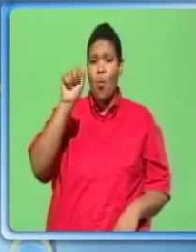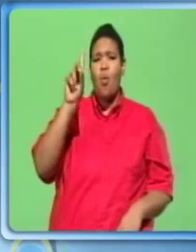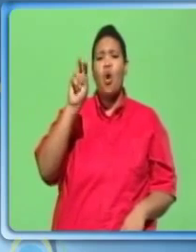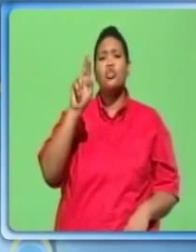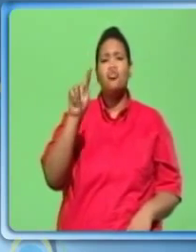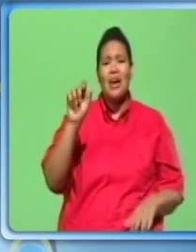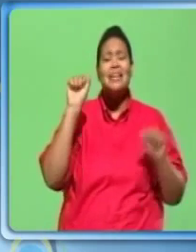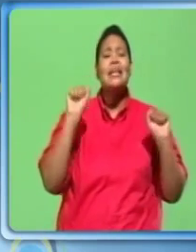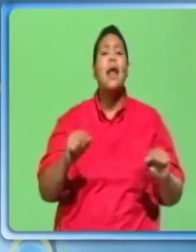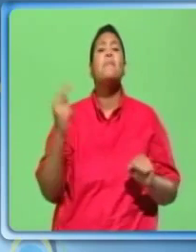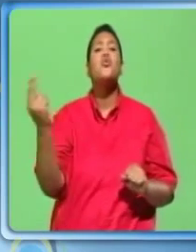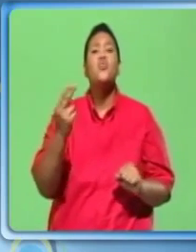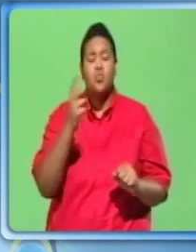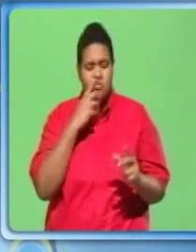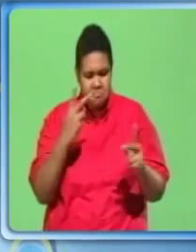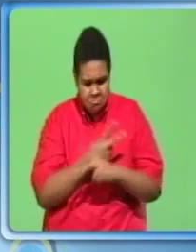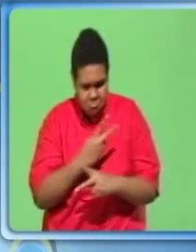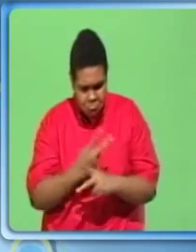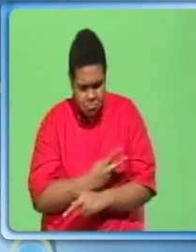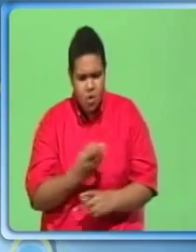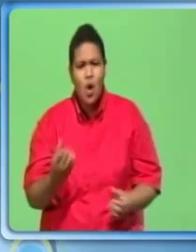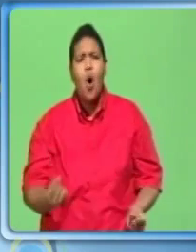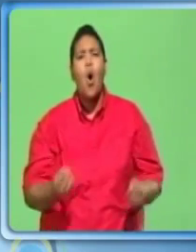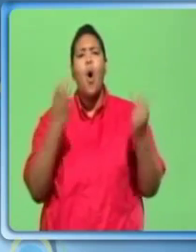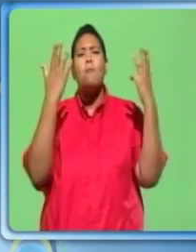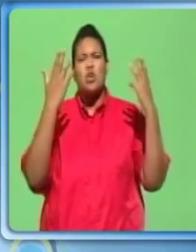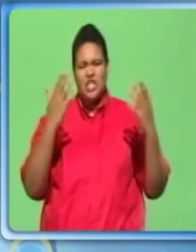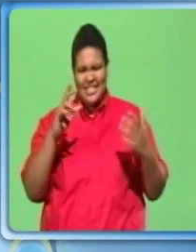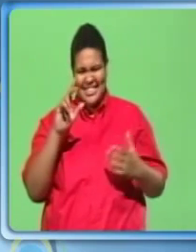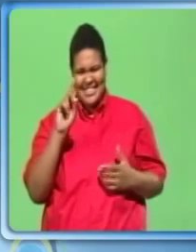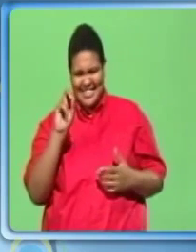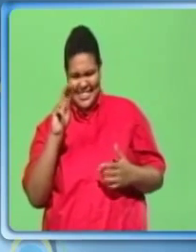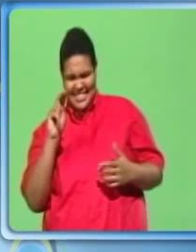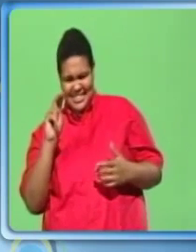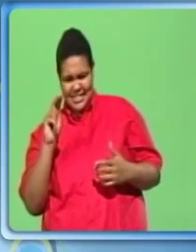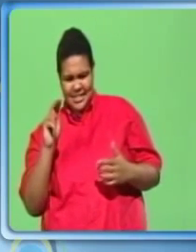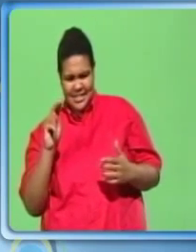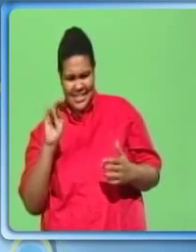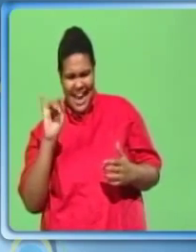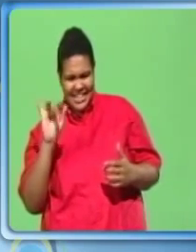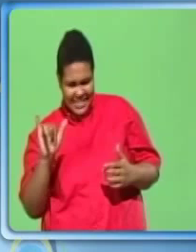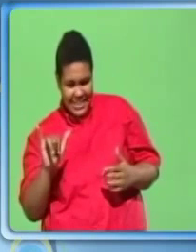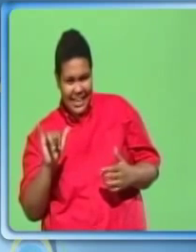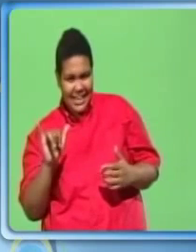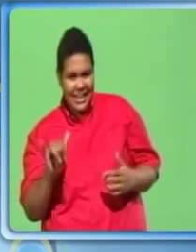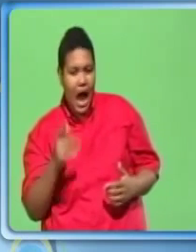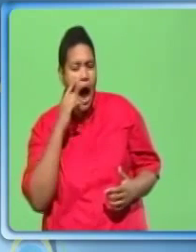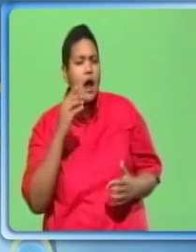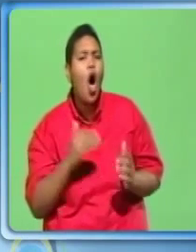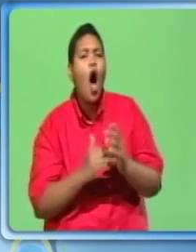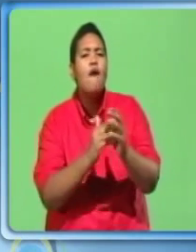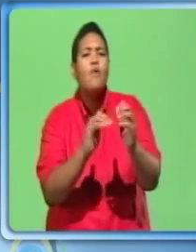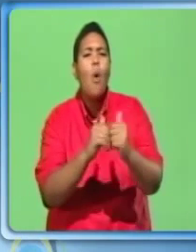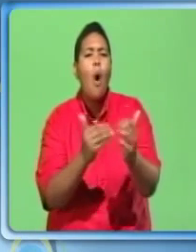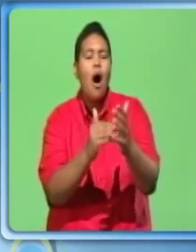be used to calculate species density and species frequency. Let us see how.